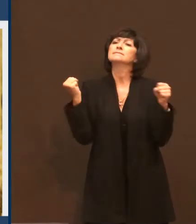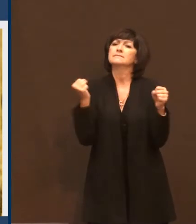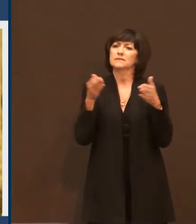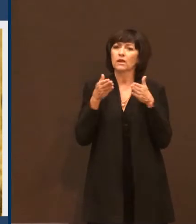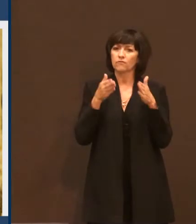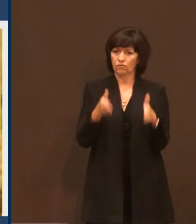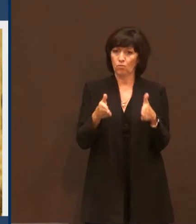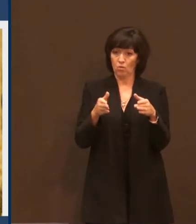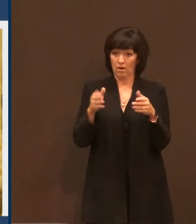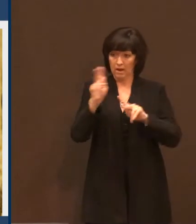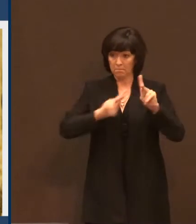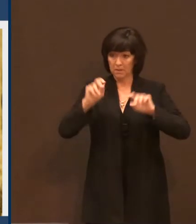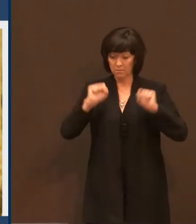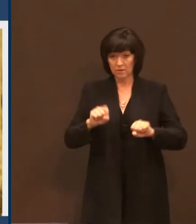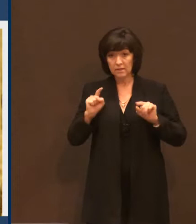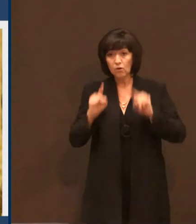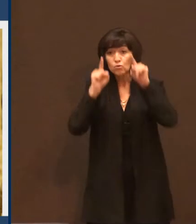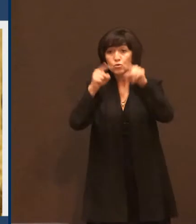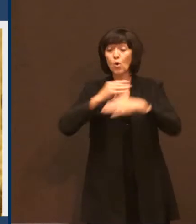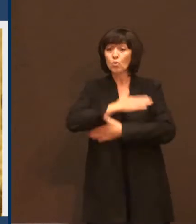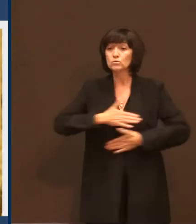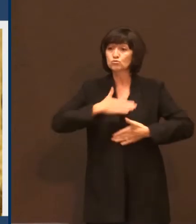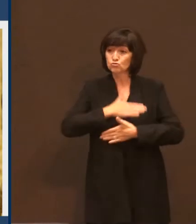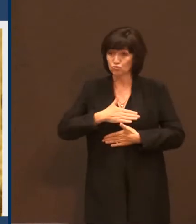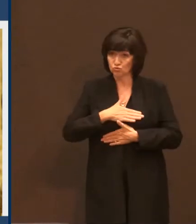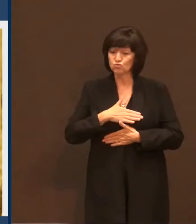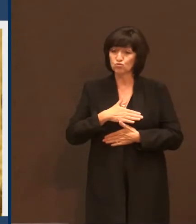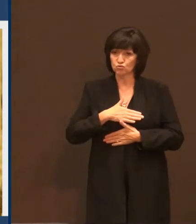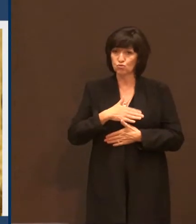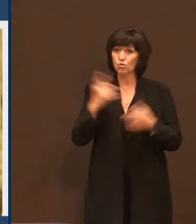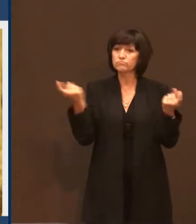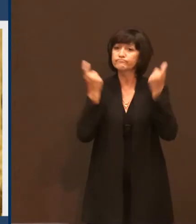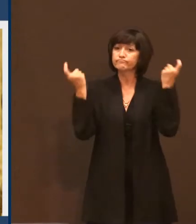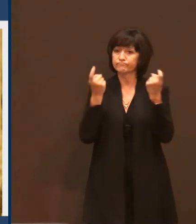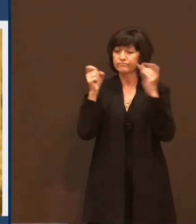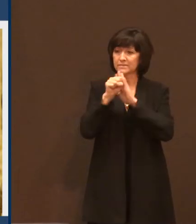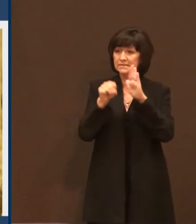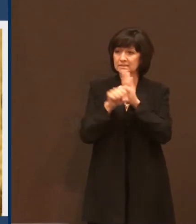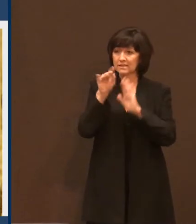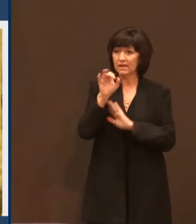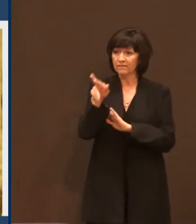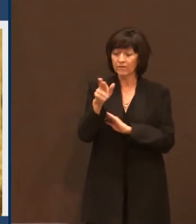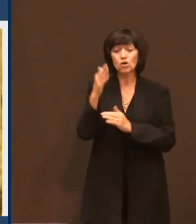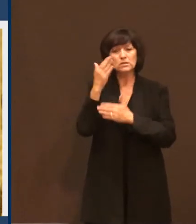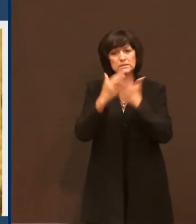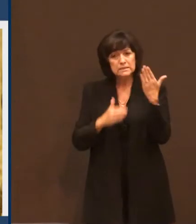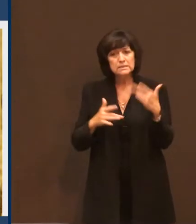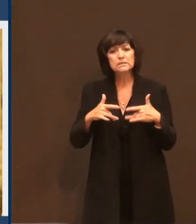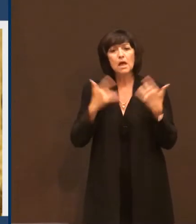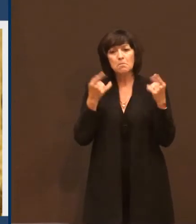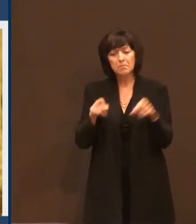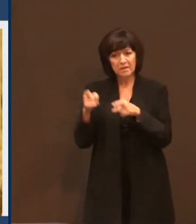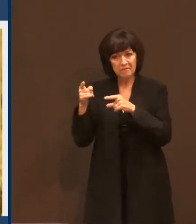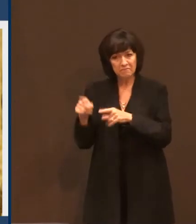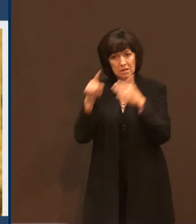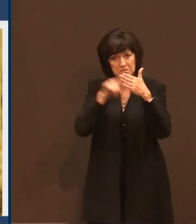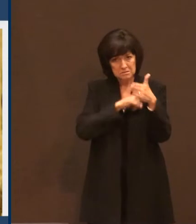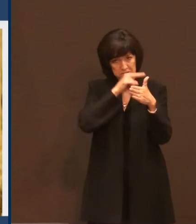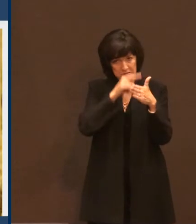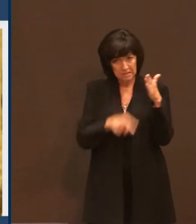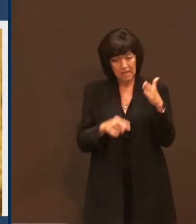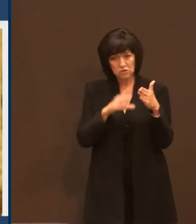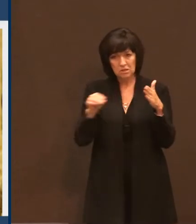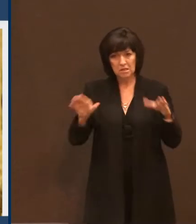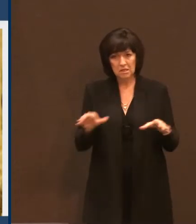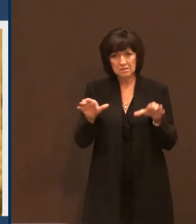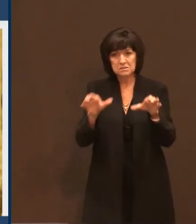been able to come up with. So that includes, certainly they have canceled a number of events and activities, for example,